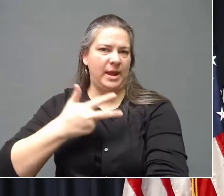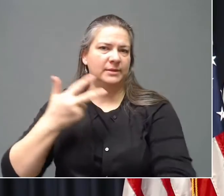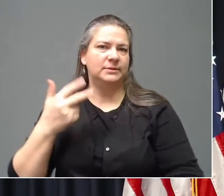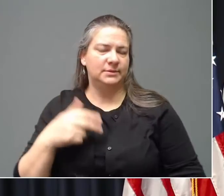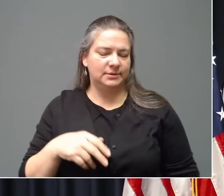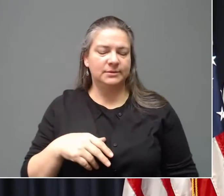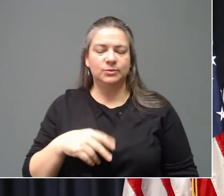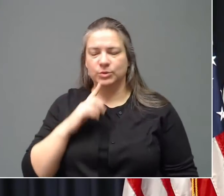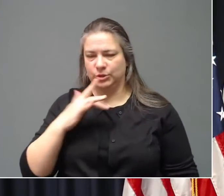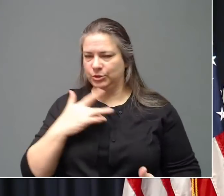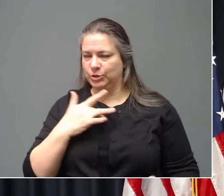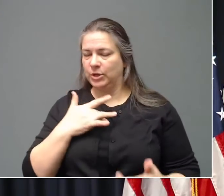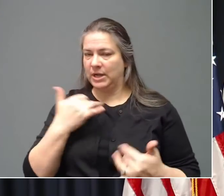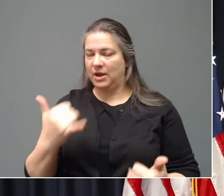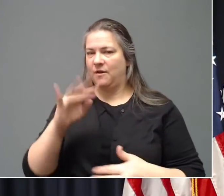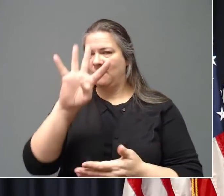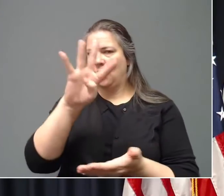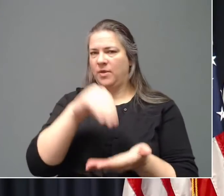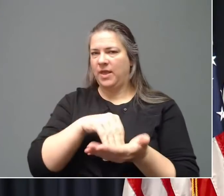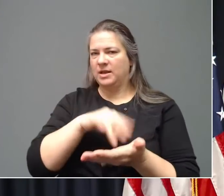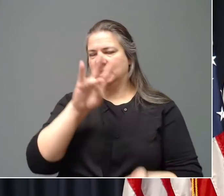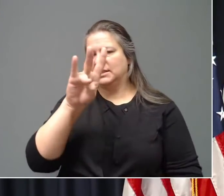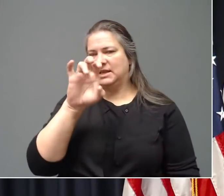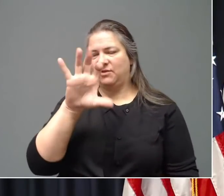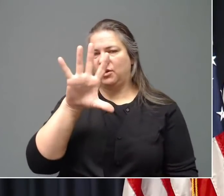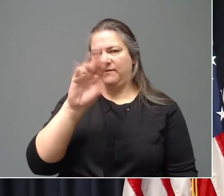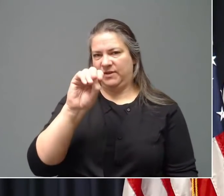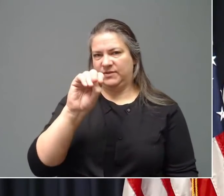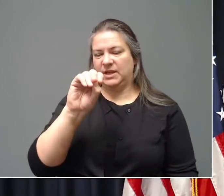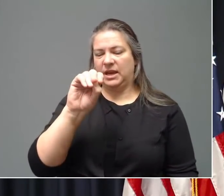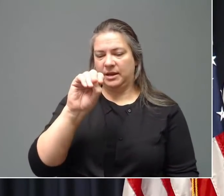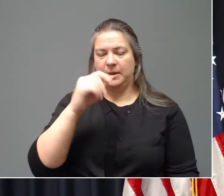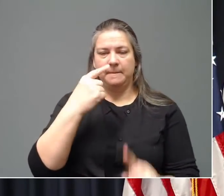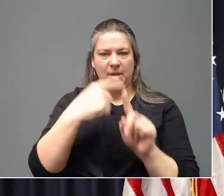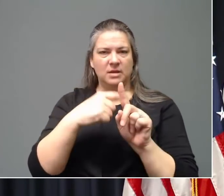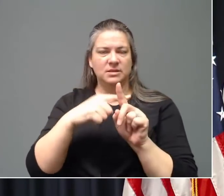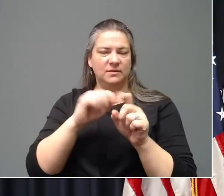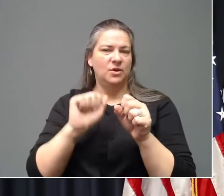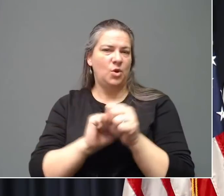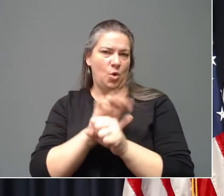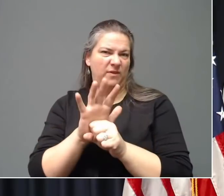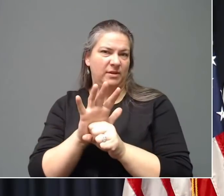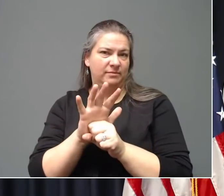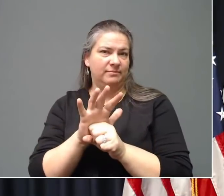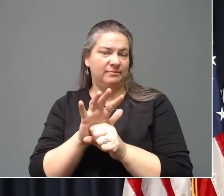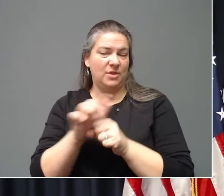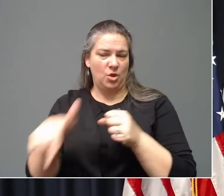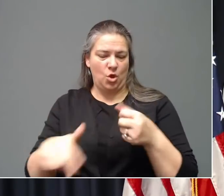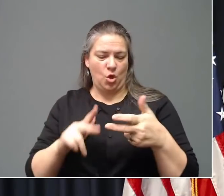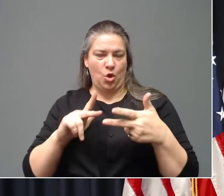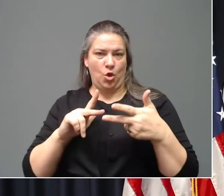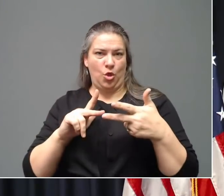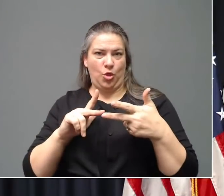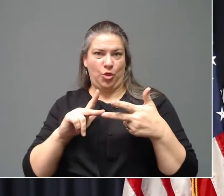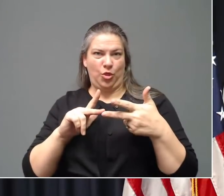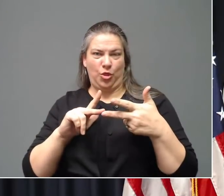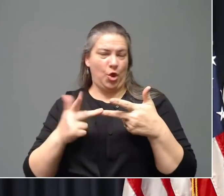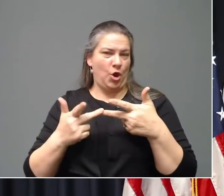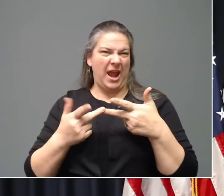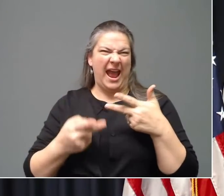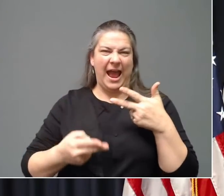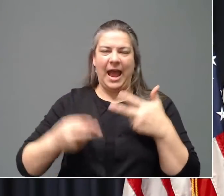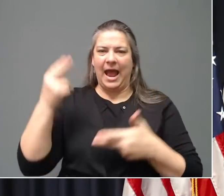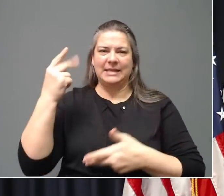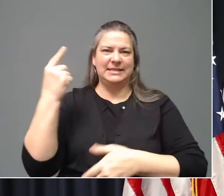reporting 4,750 new cases of COVID-19. This is our 3rd highest day ever in terms